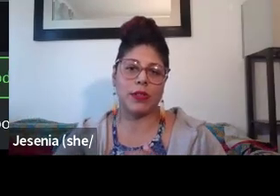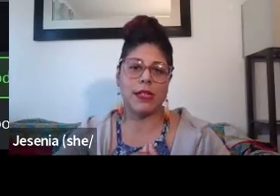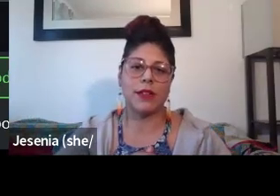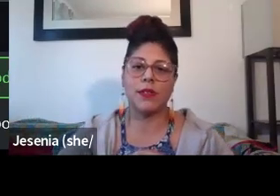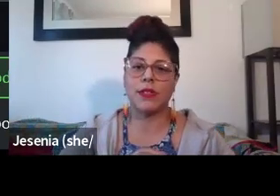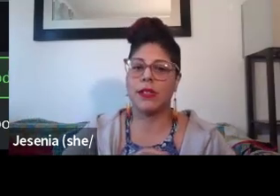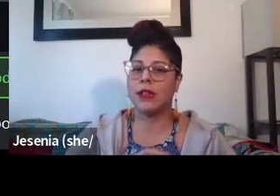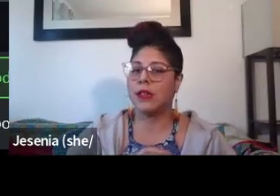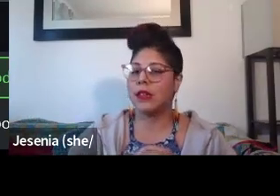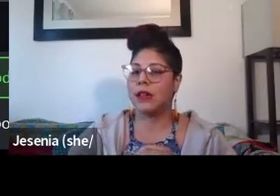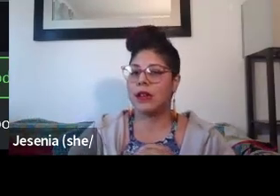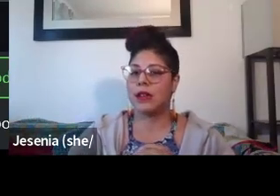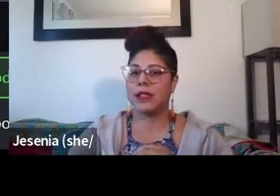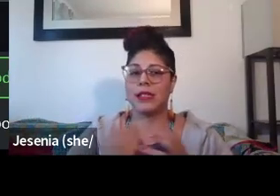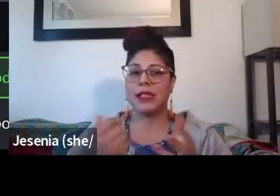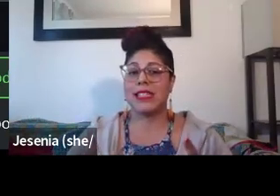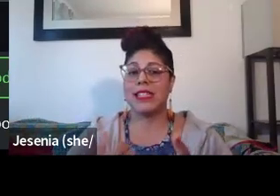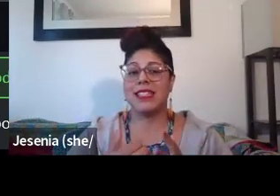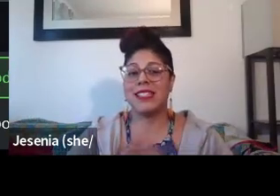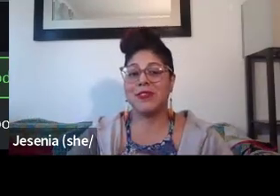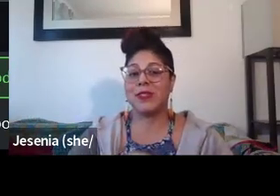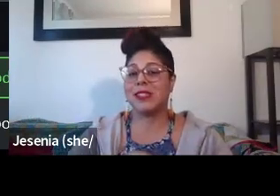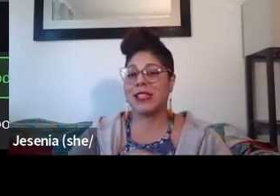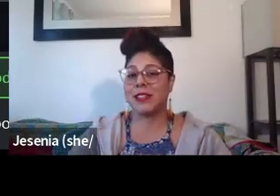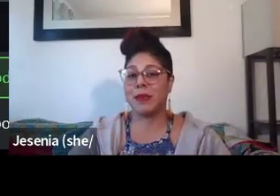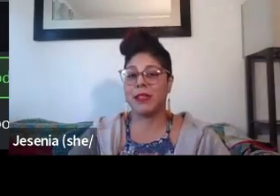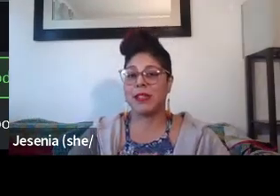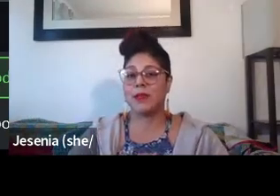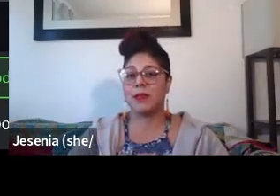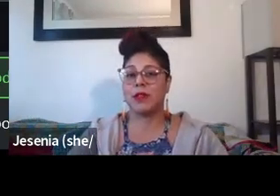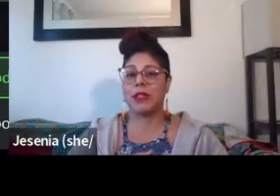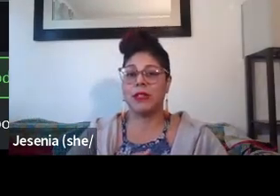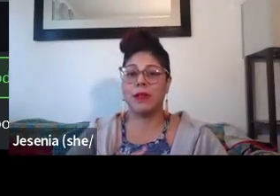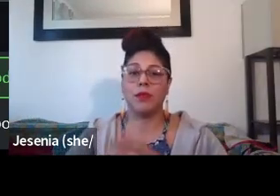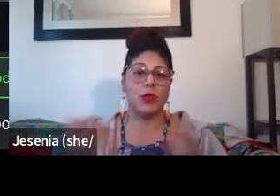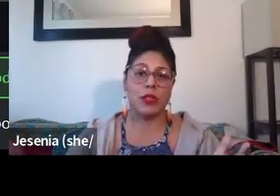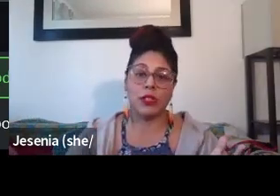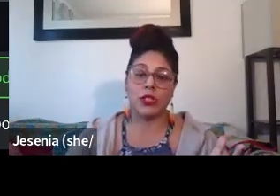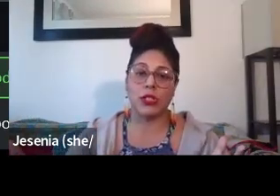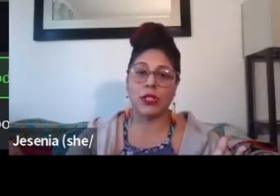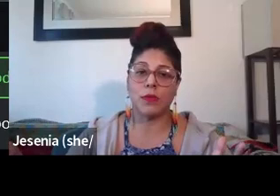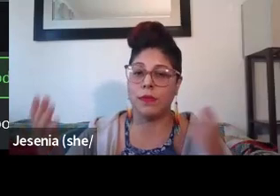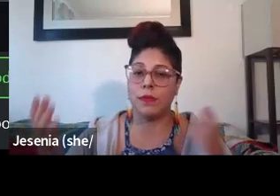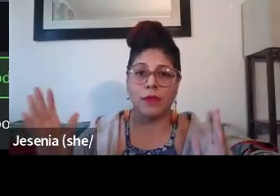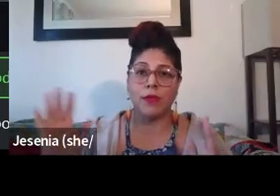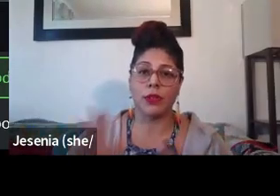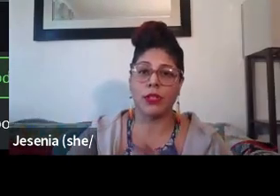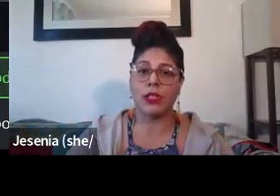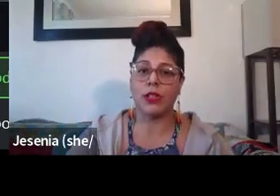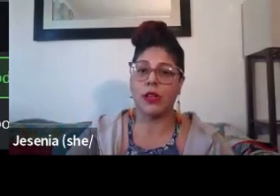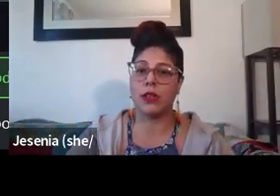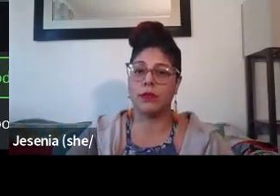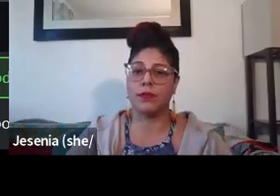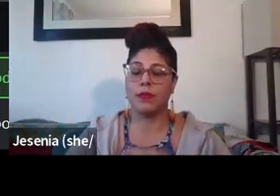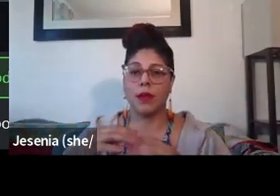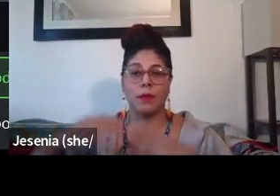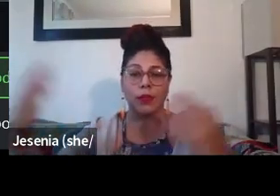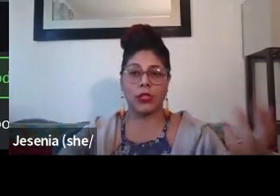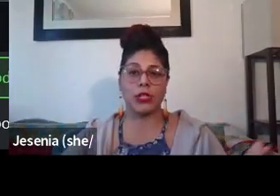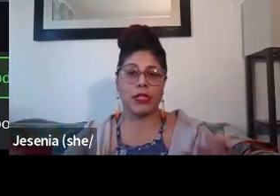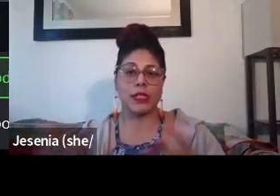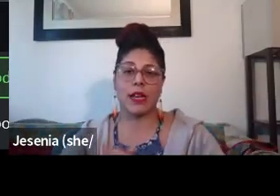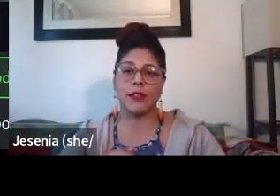a person who's at the protest to share and like their live if they're live streaming. We do group calls